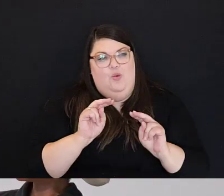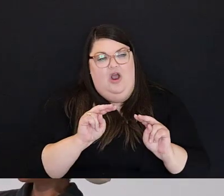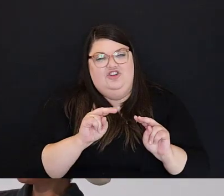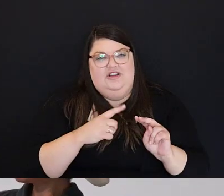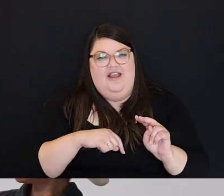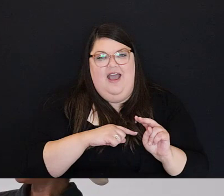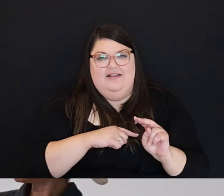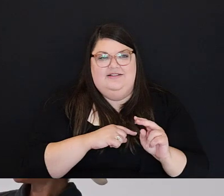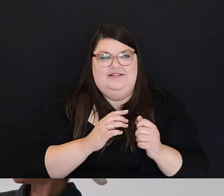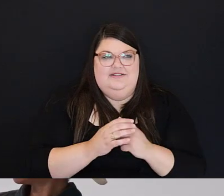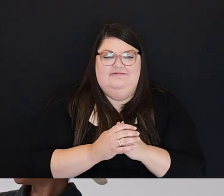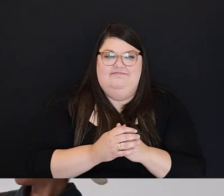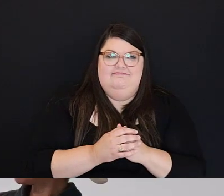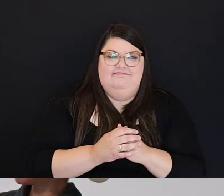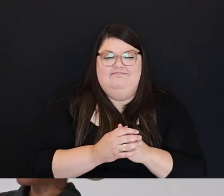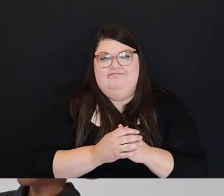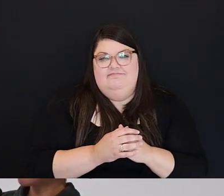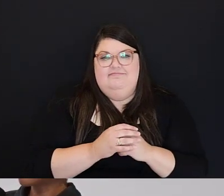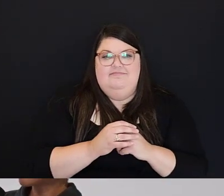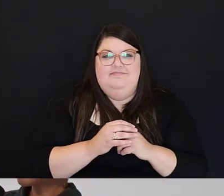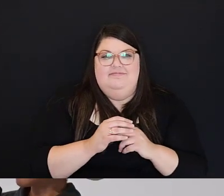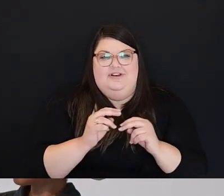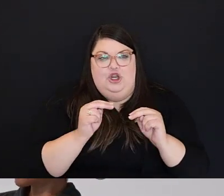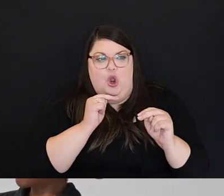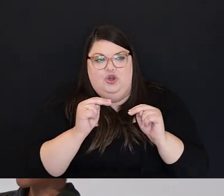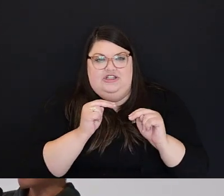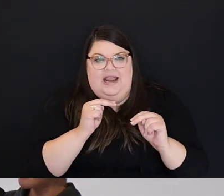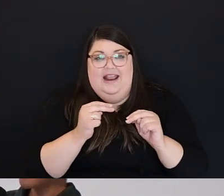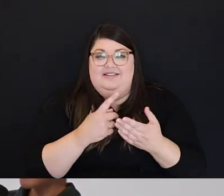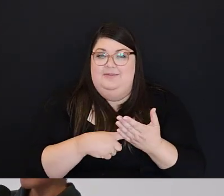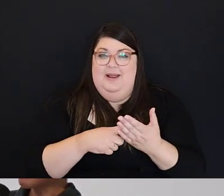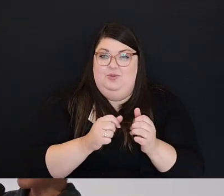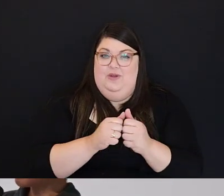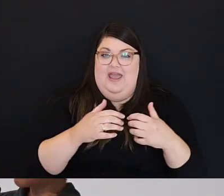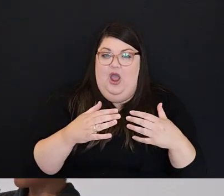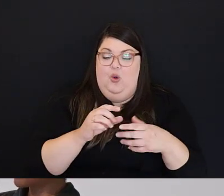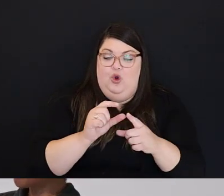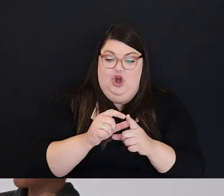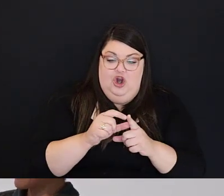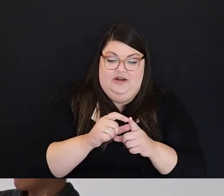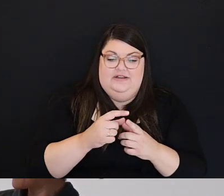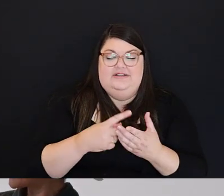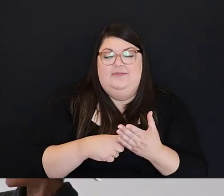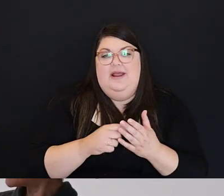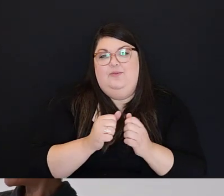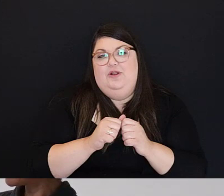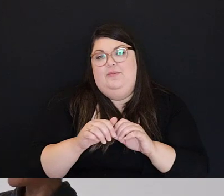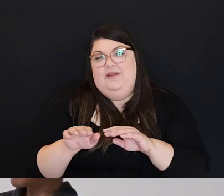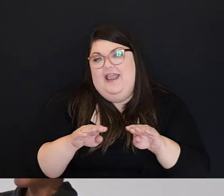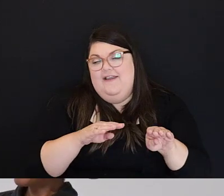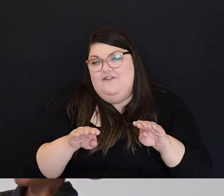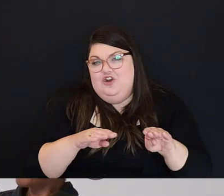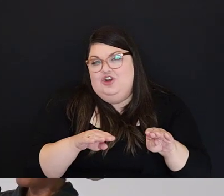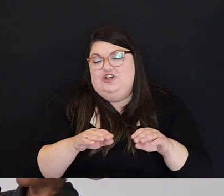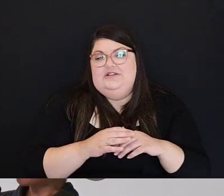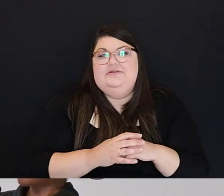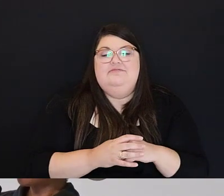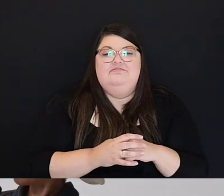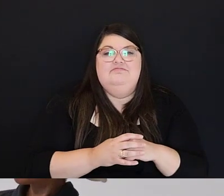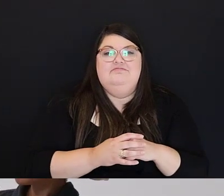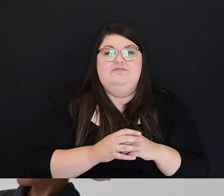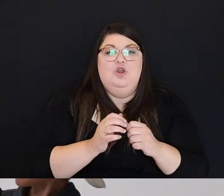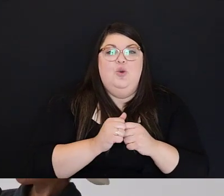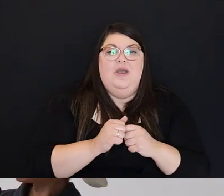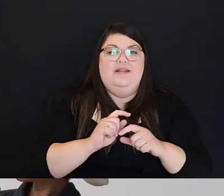us negotiate, sometimes without words, sometimes with behaviors and with